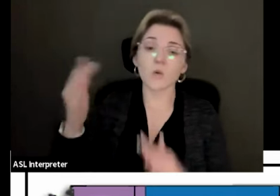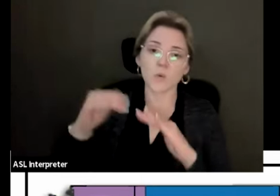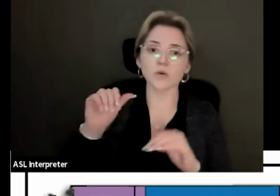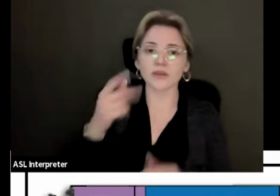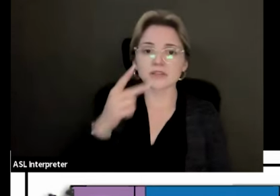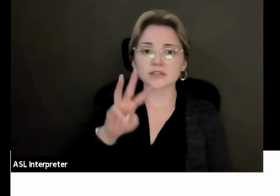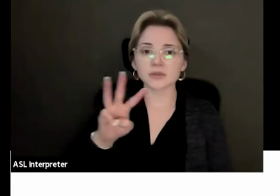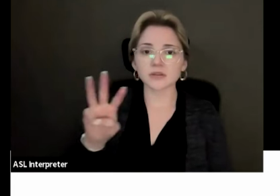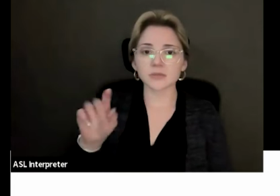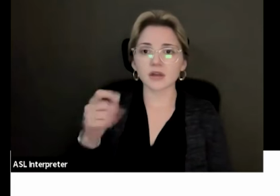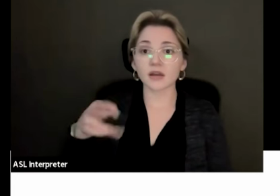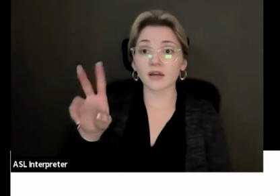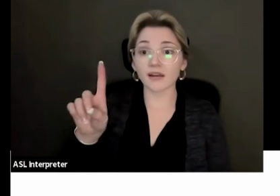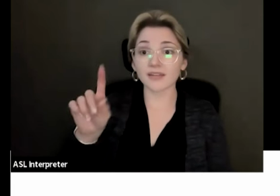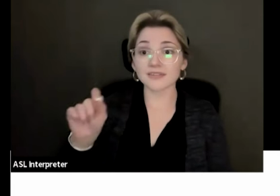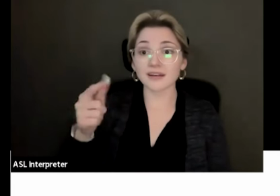Next slide.